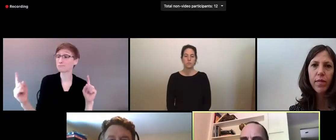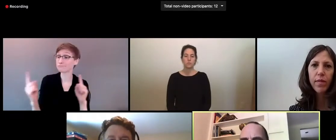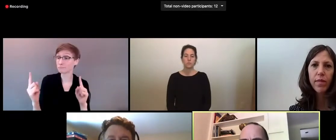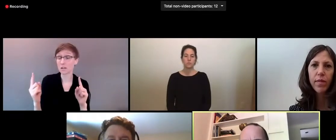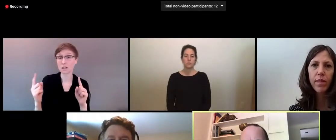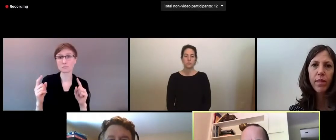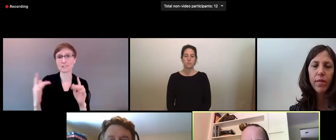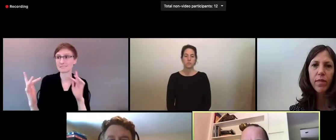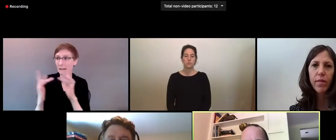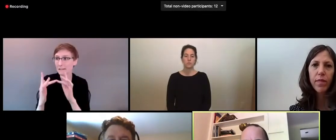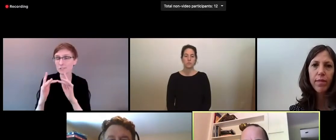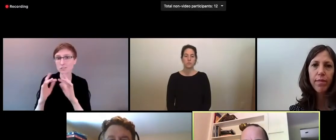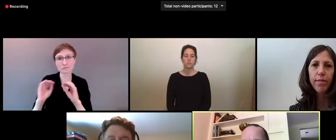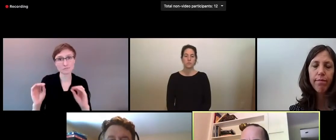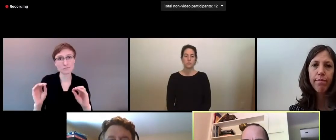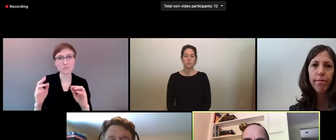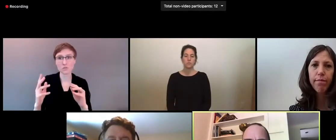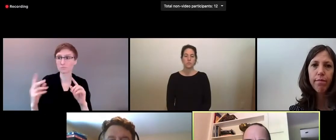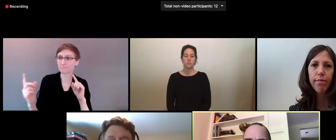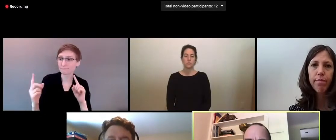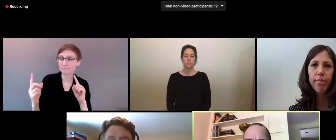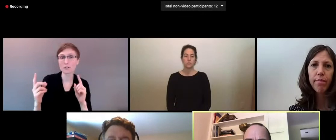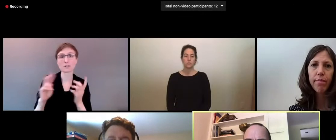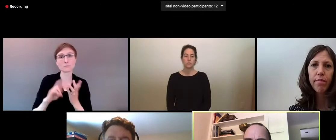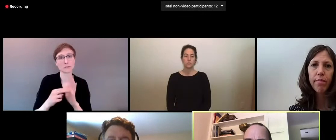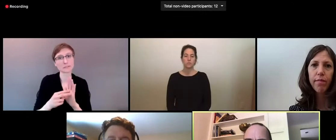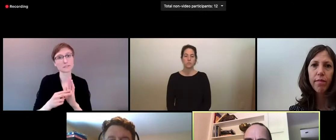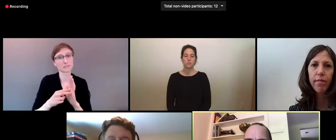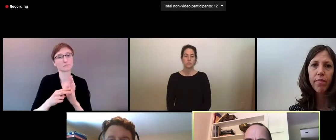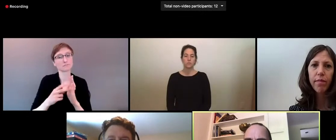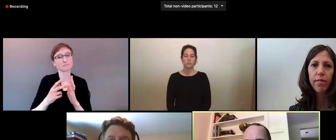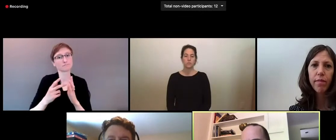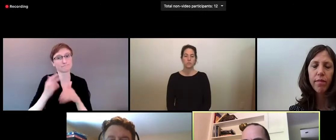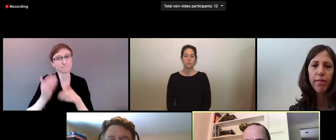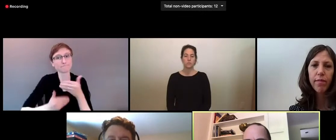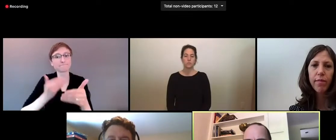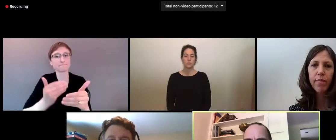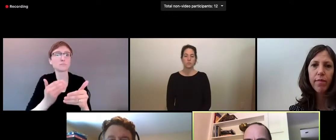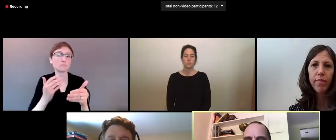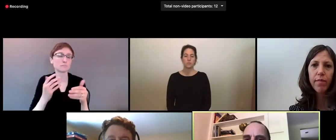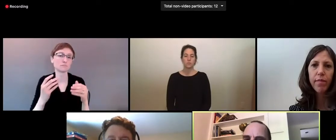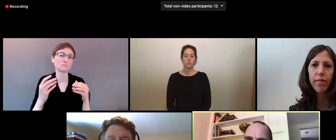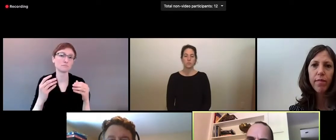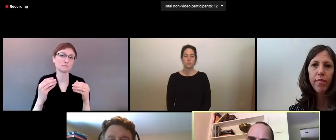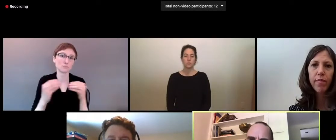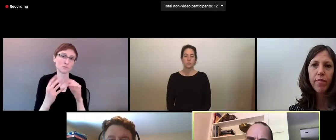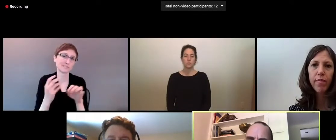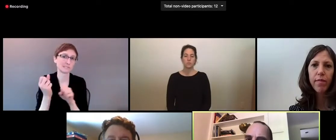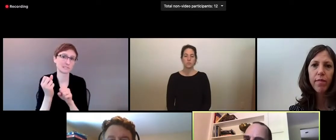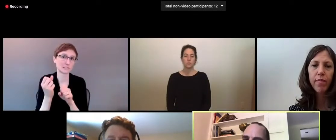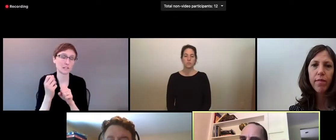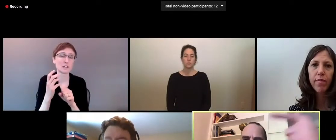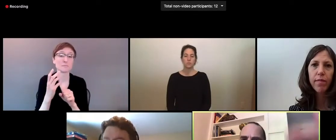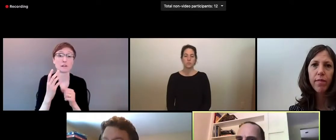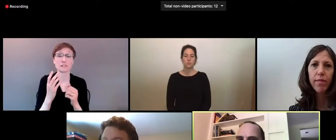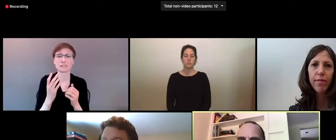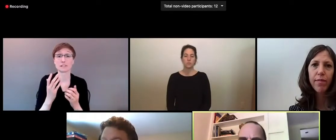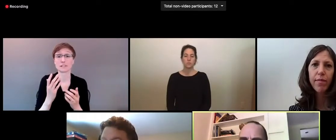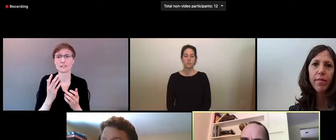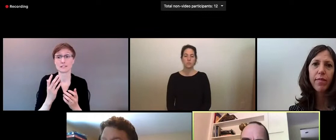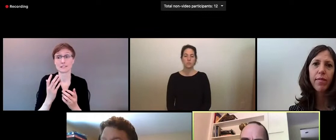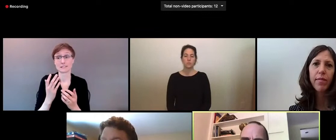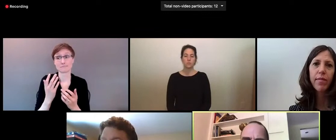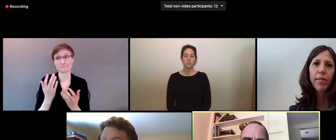to be able to move this further and further. And it's really a kind of tricky stage to communicate, in my mind, compared to where we were and maybe where we're going